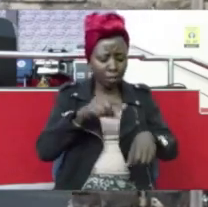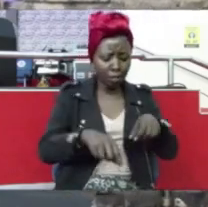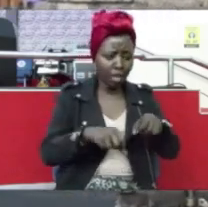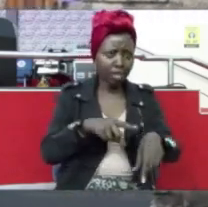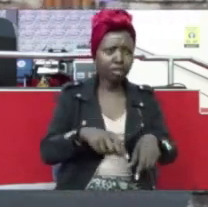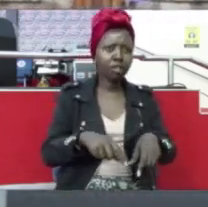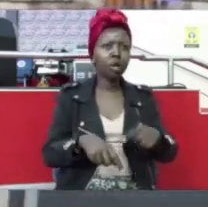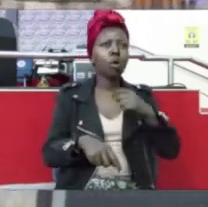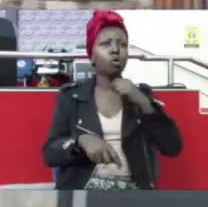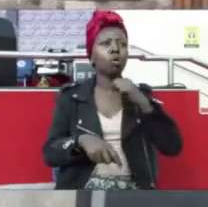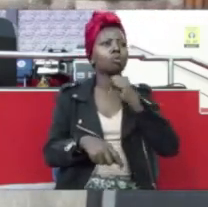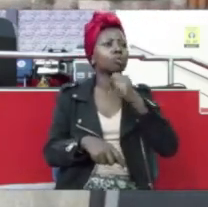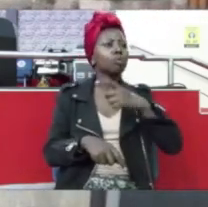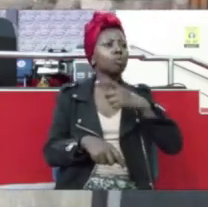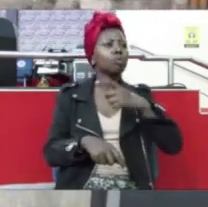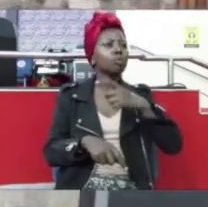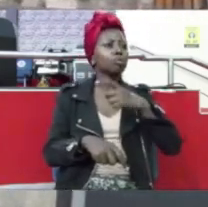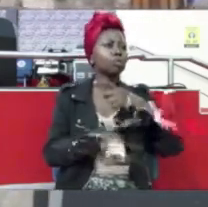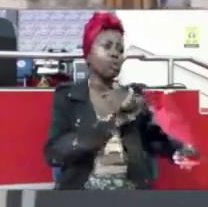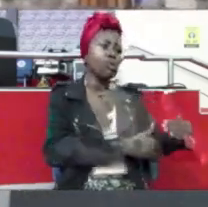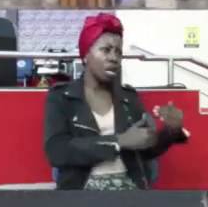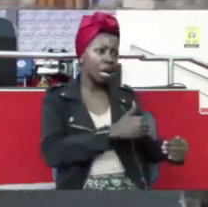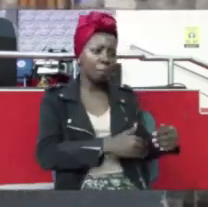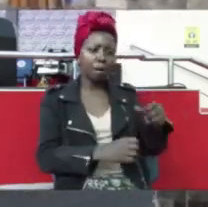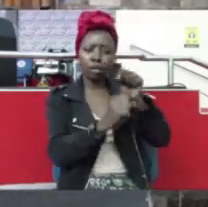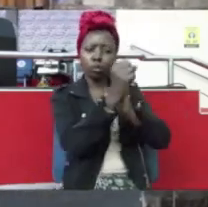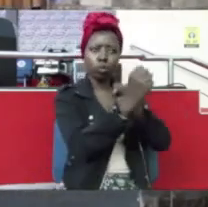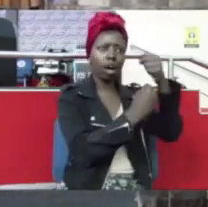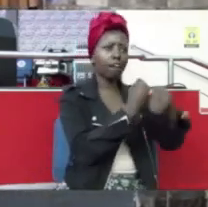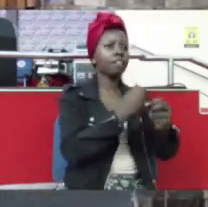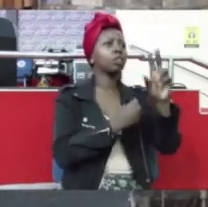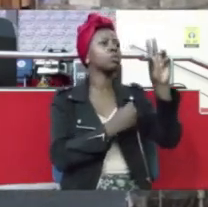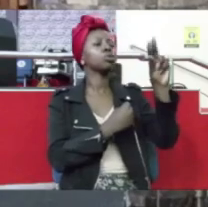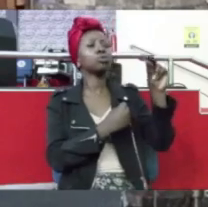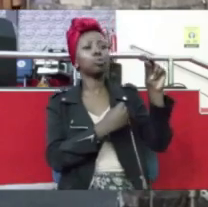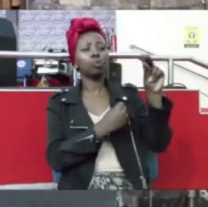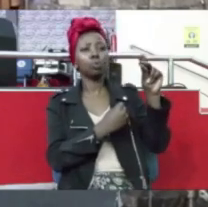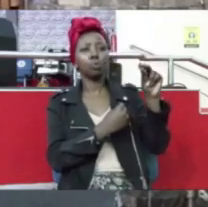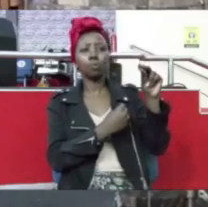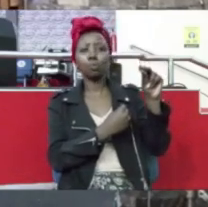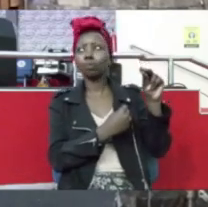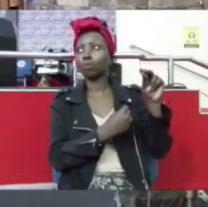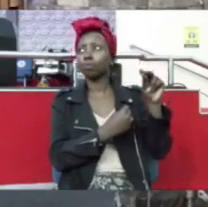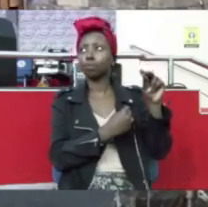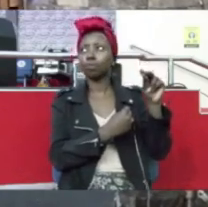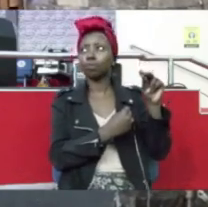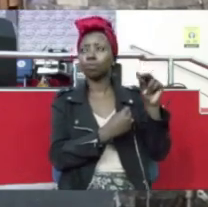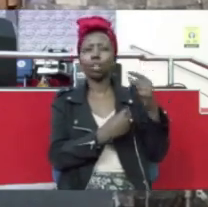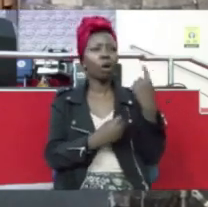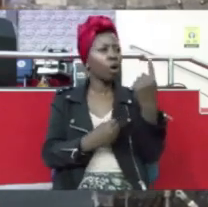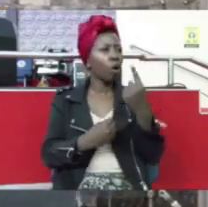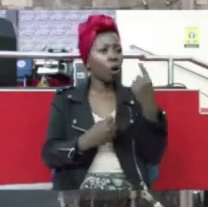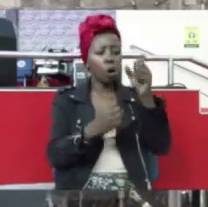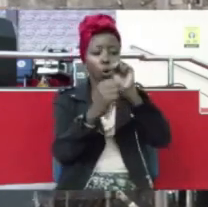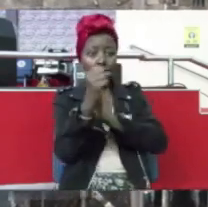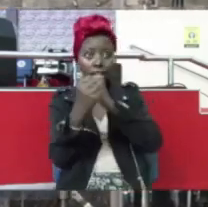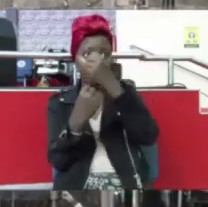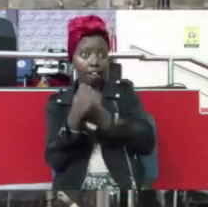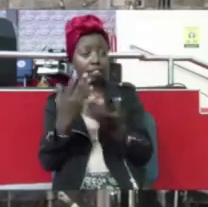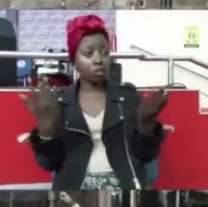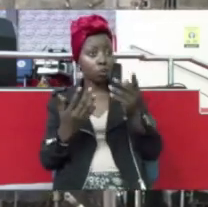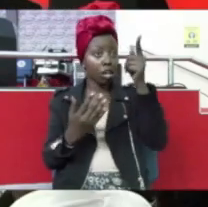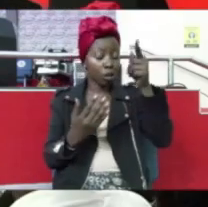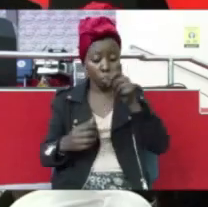the neighbor's farm to harvest. Na wakipanda hawataenda kuvuna kwa jirani yake. You can only harvest where you had